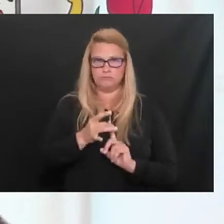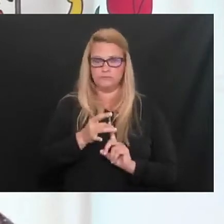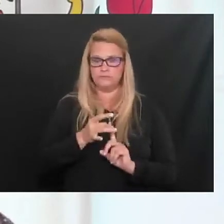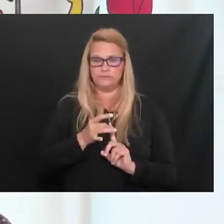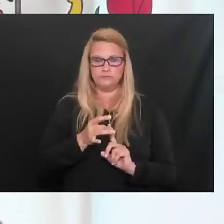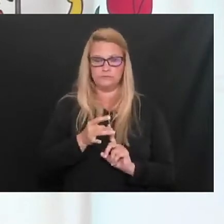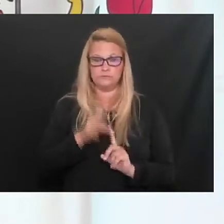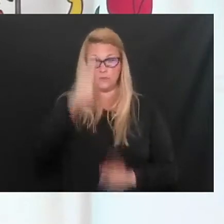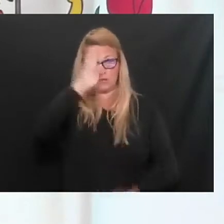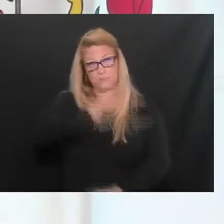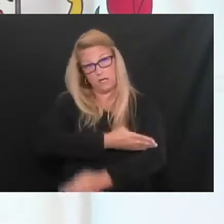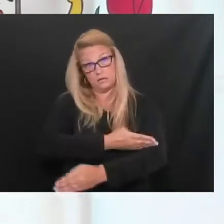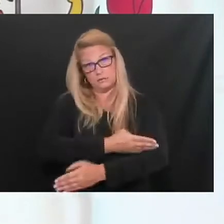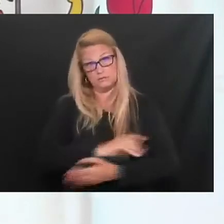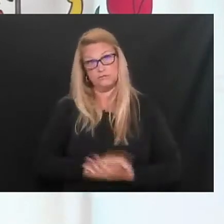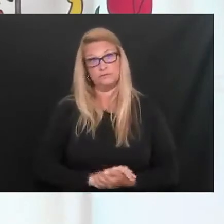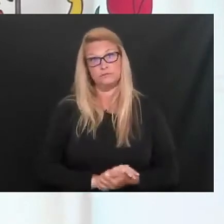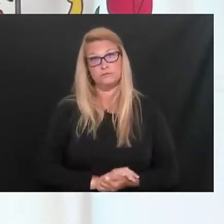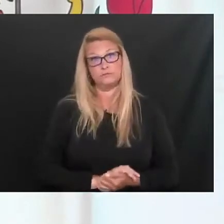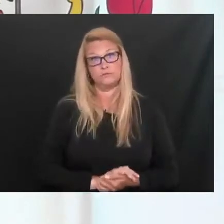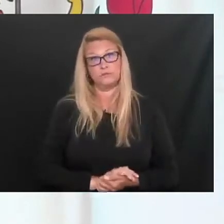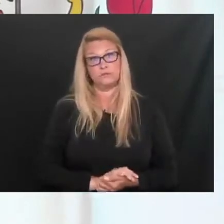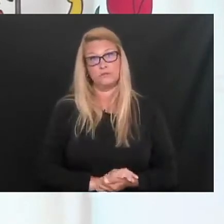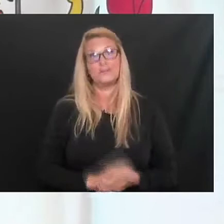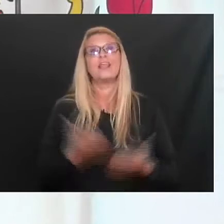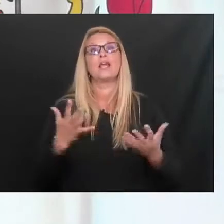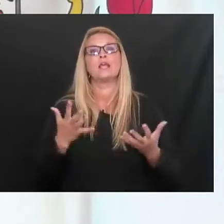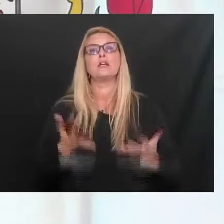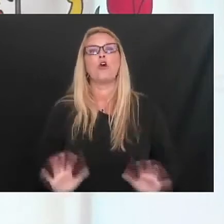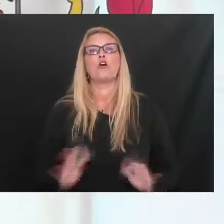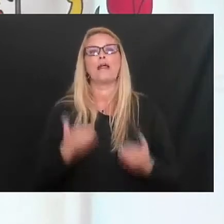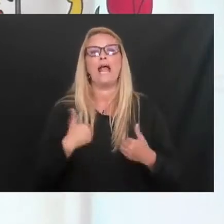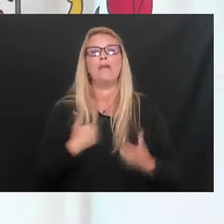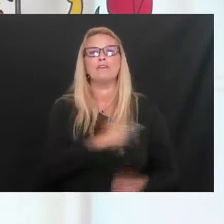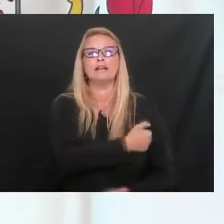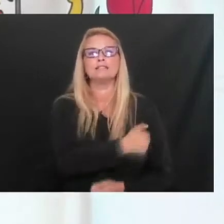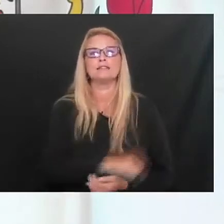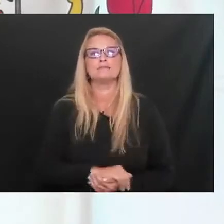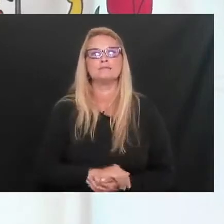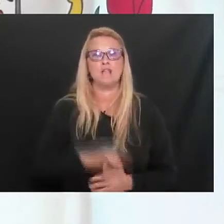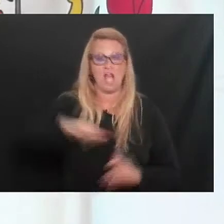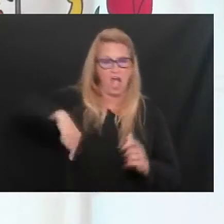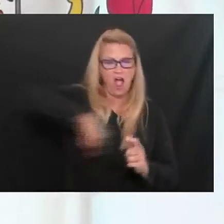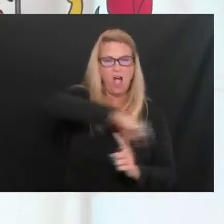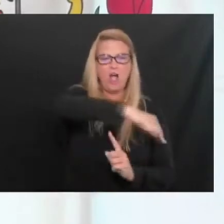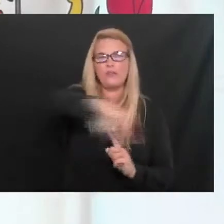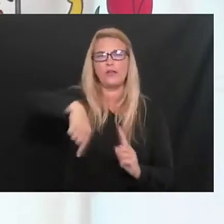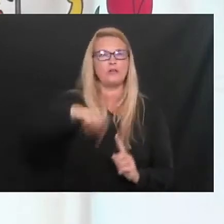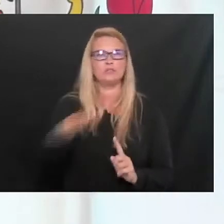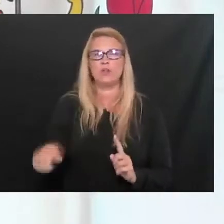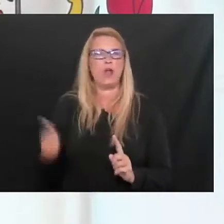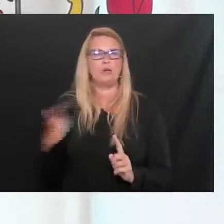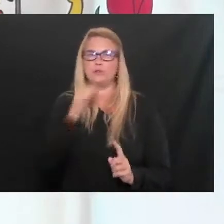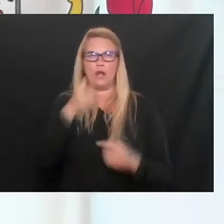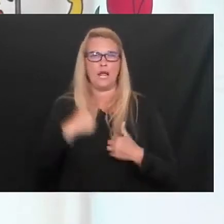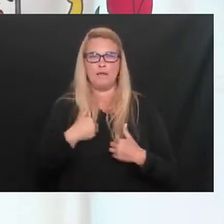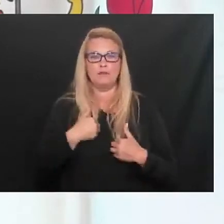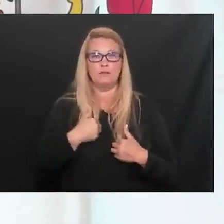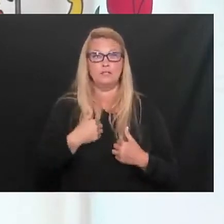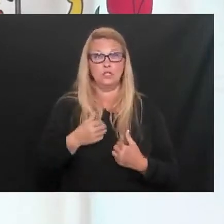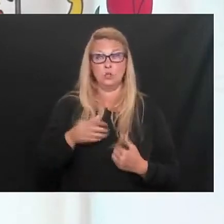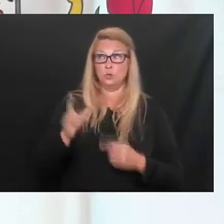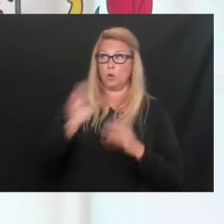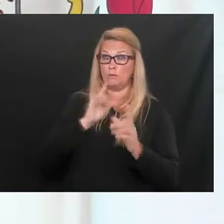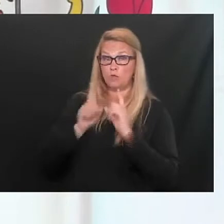was their son. He had been vaccinated. Everybody else got it. Now, in talking to the